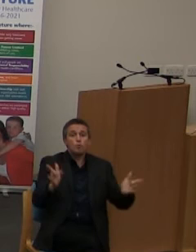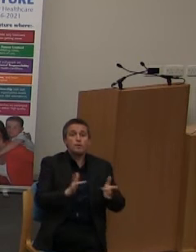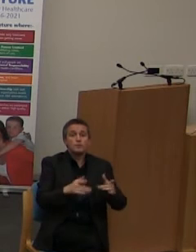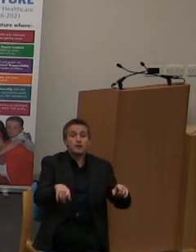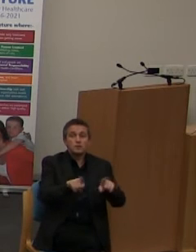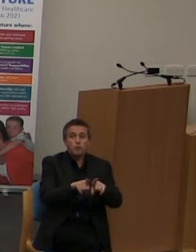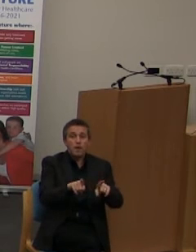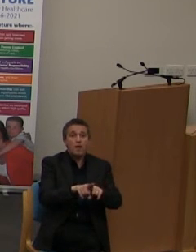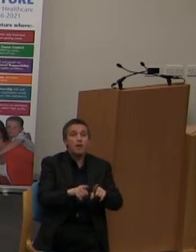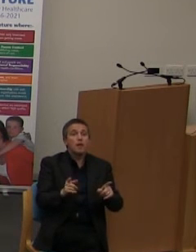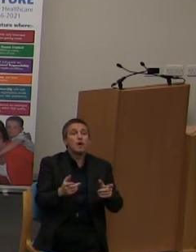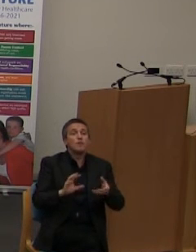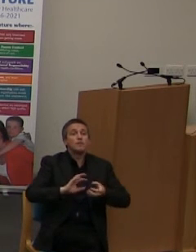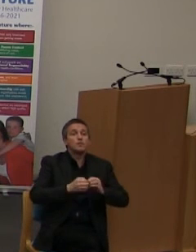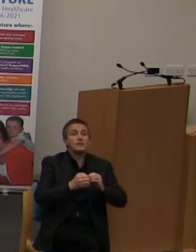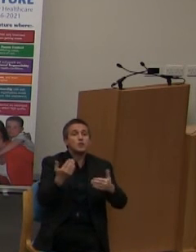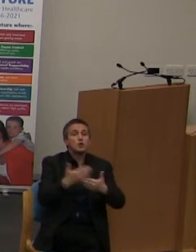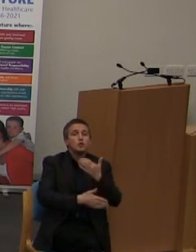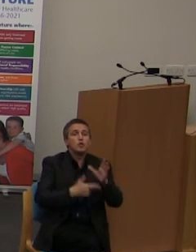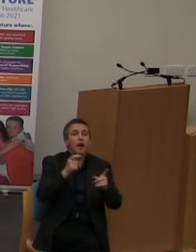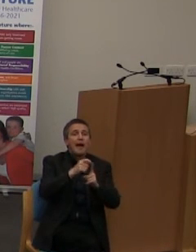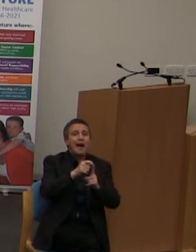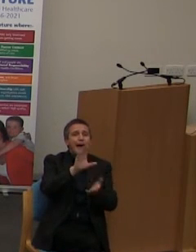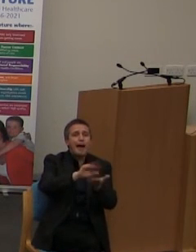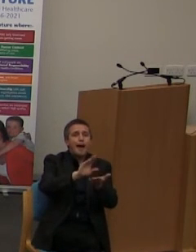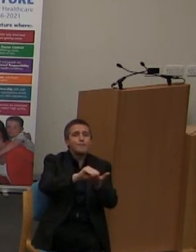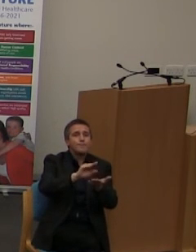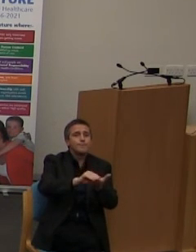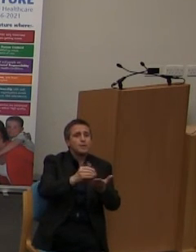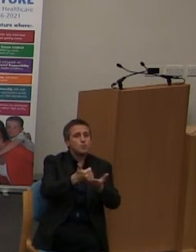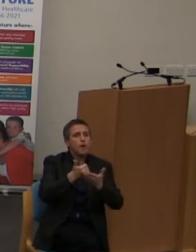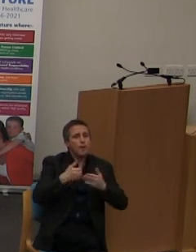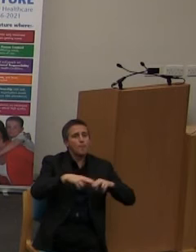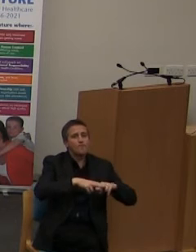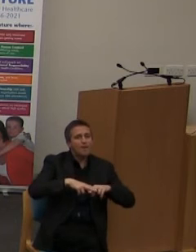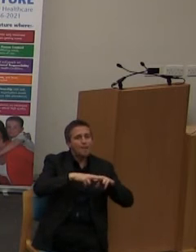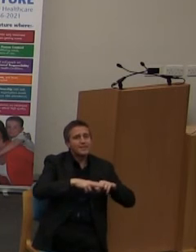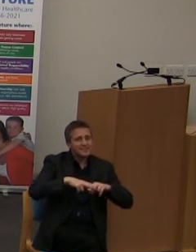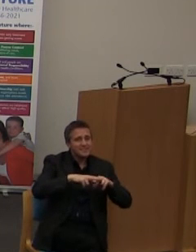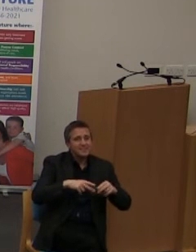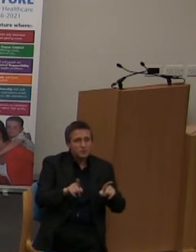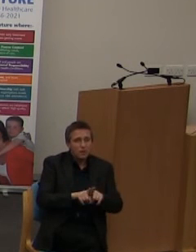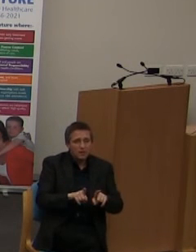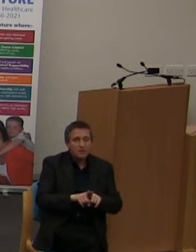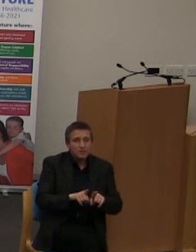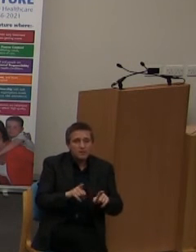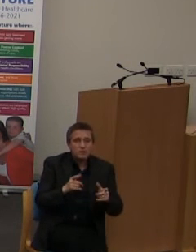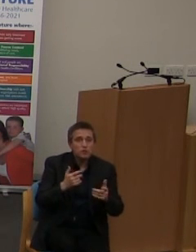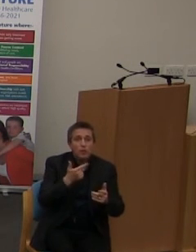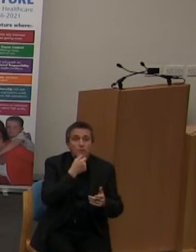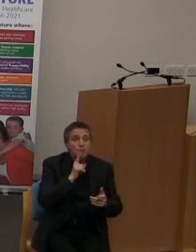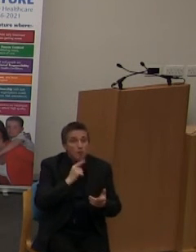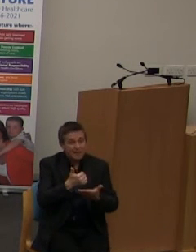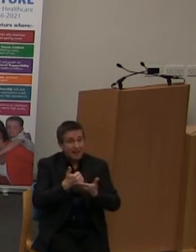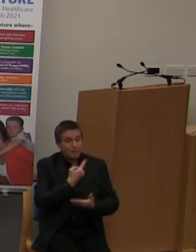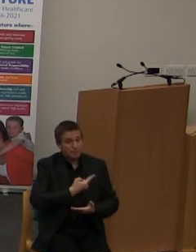also developed an app. So there's lots of things that have gone on to give sort of families and sort of children some sort of self-help, which is